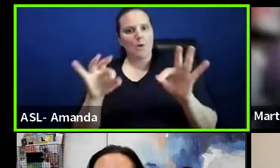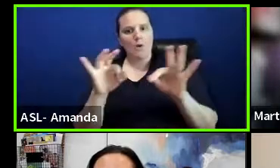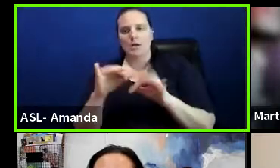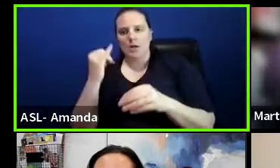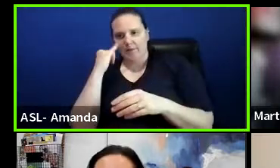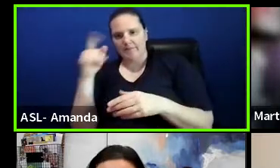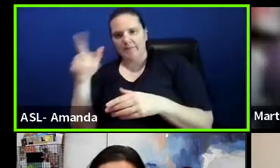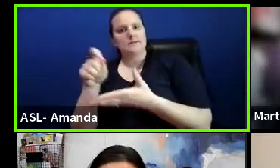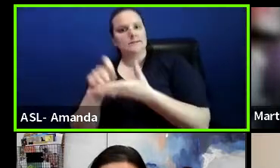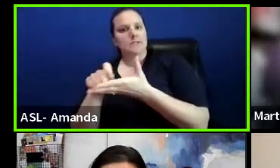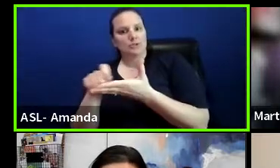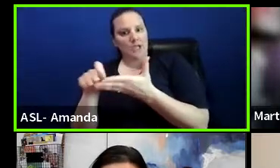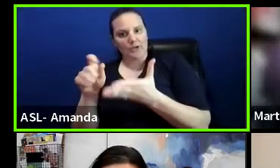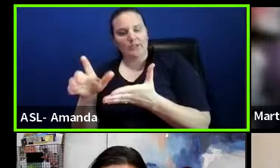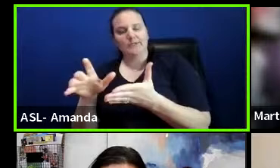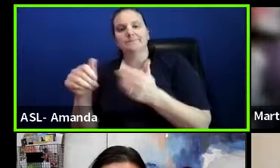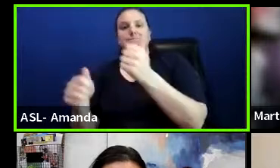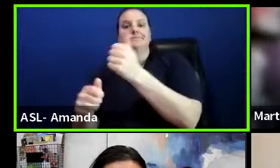undersecretary at the